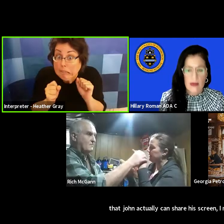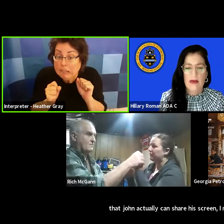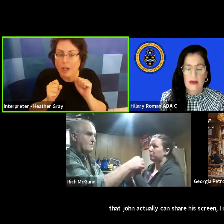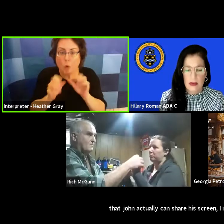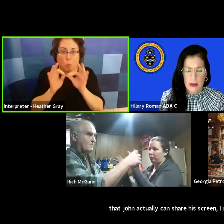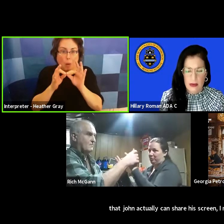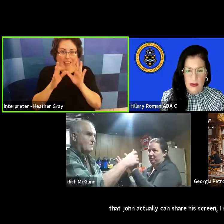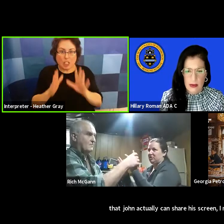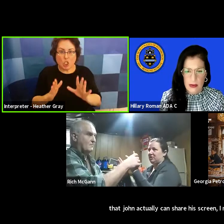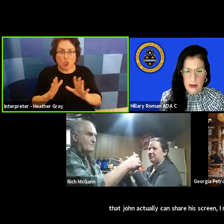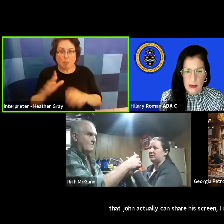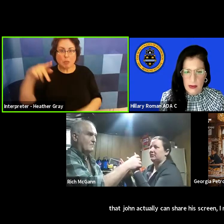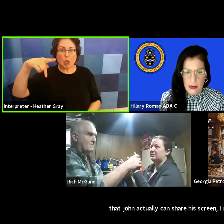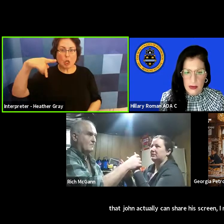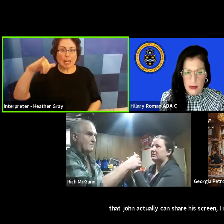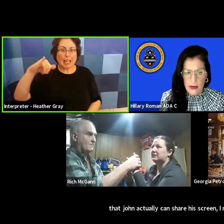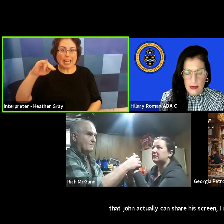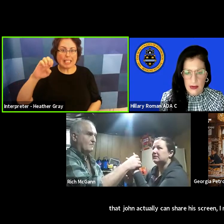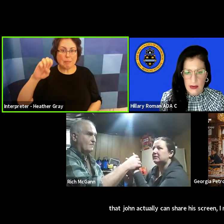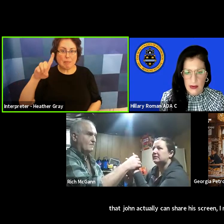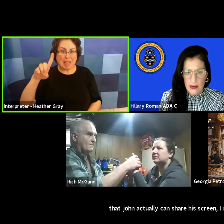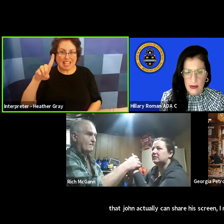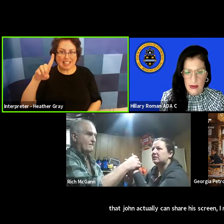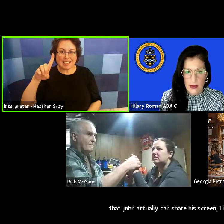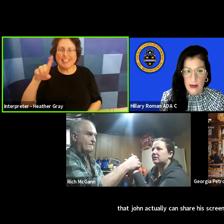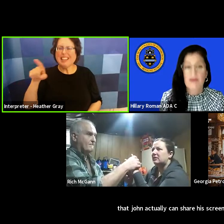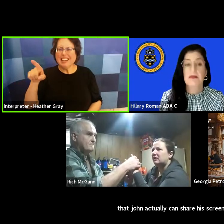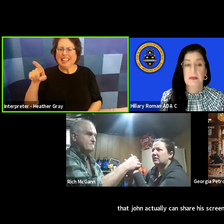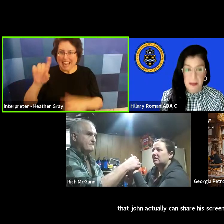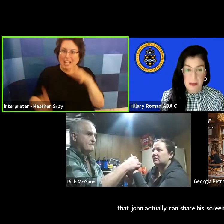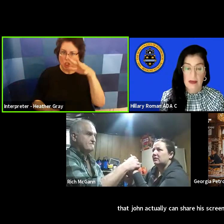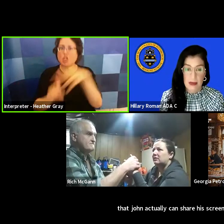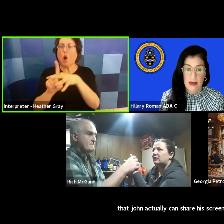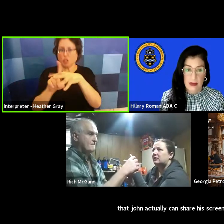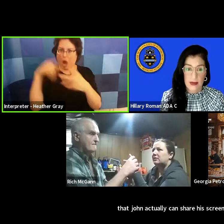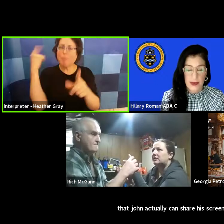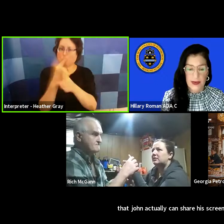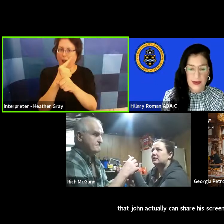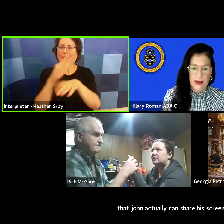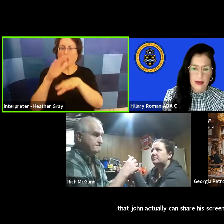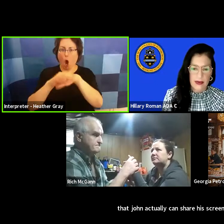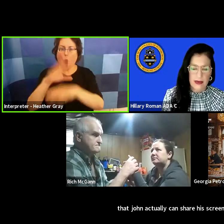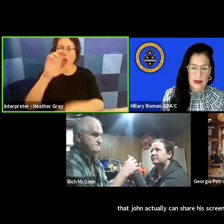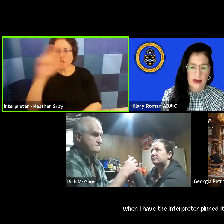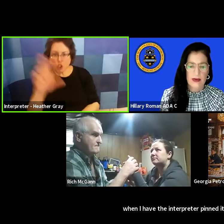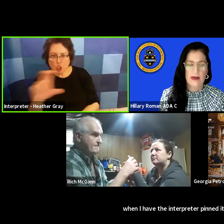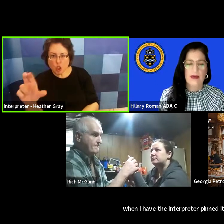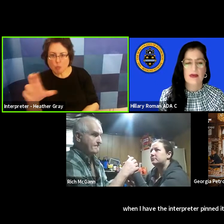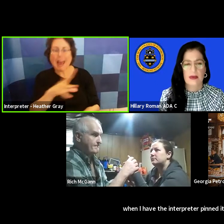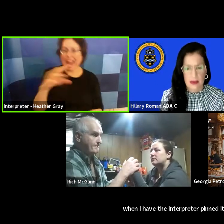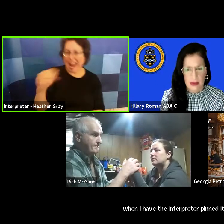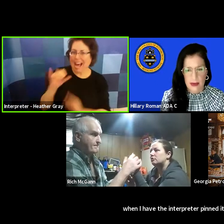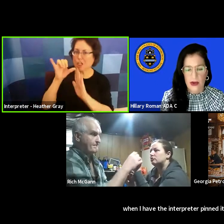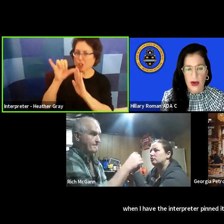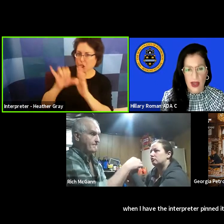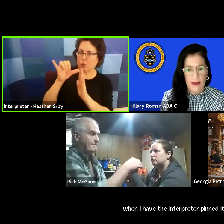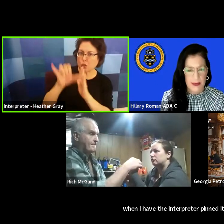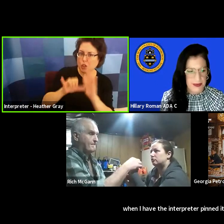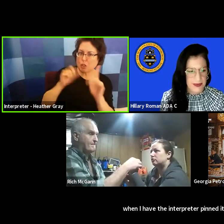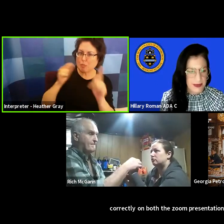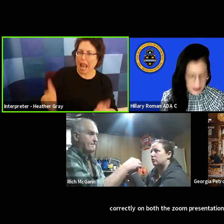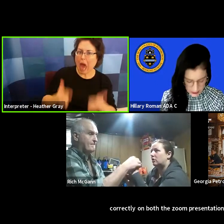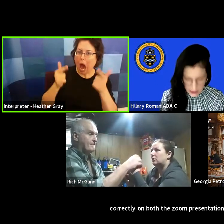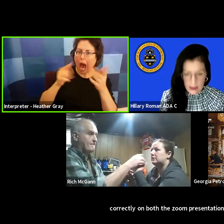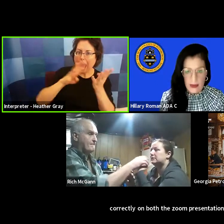pinned, it does appear correctly on both the Zoom presentation and the YouTube live stream. So you're free